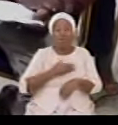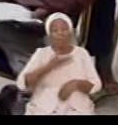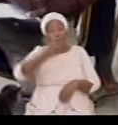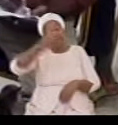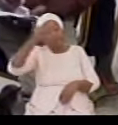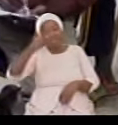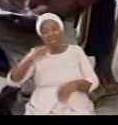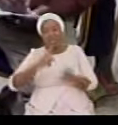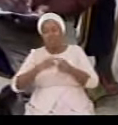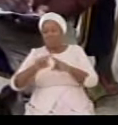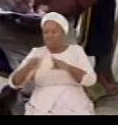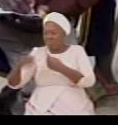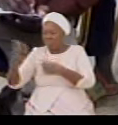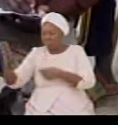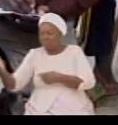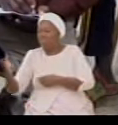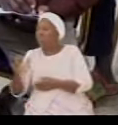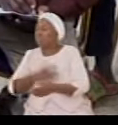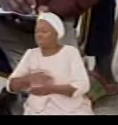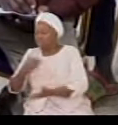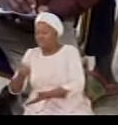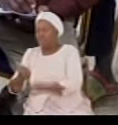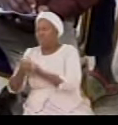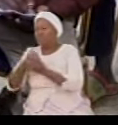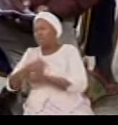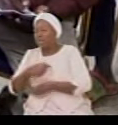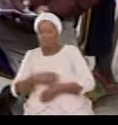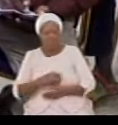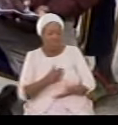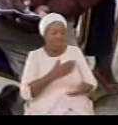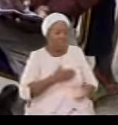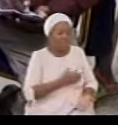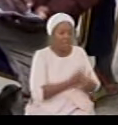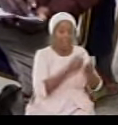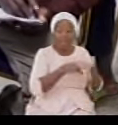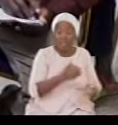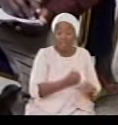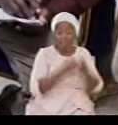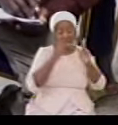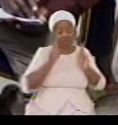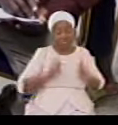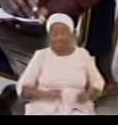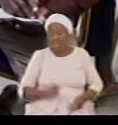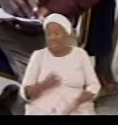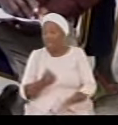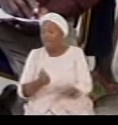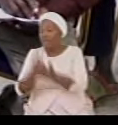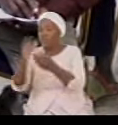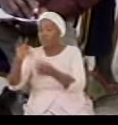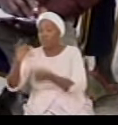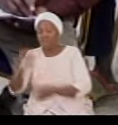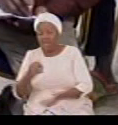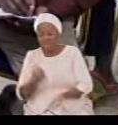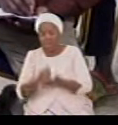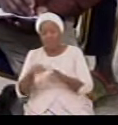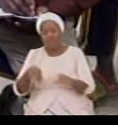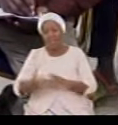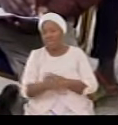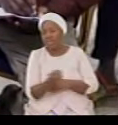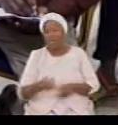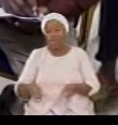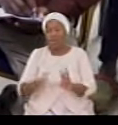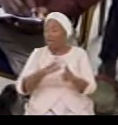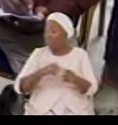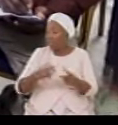the people who can help. Help physically, help spiritually, help in any way. And